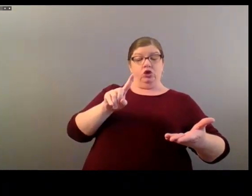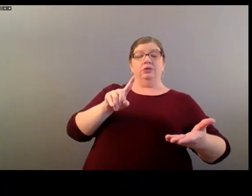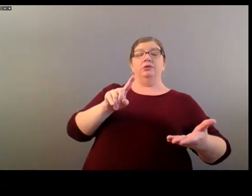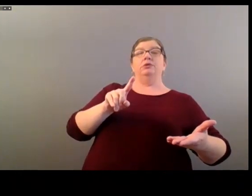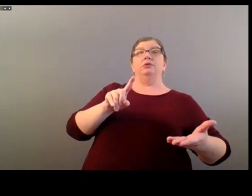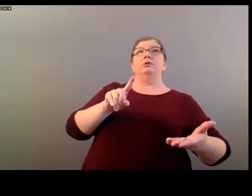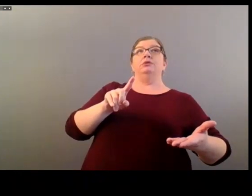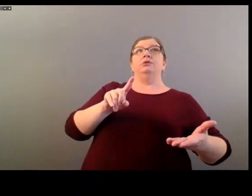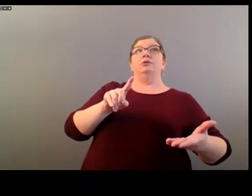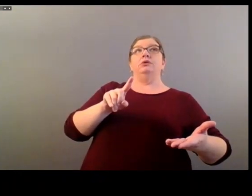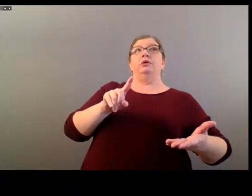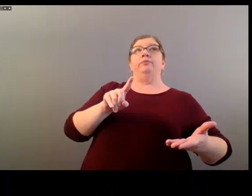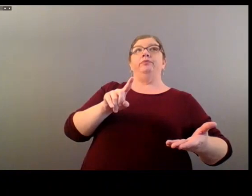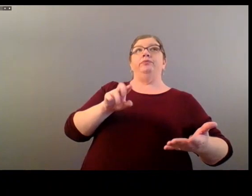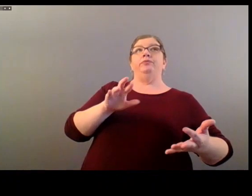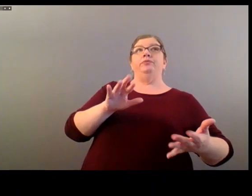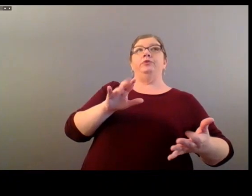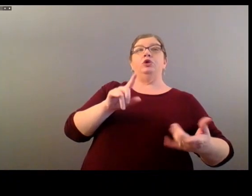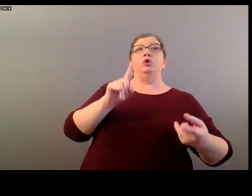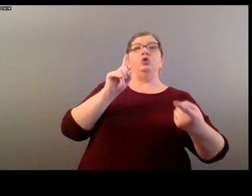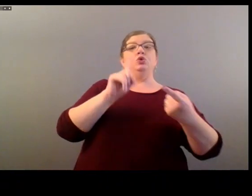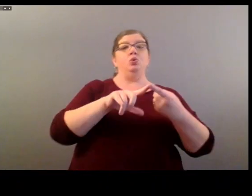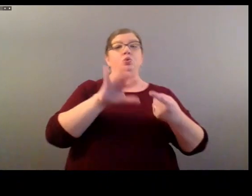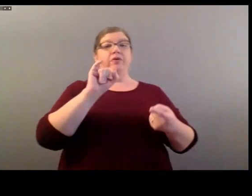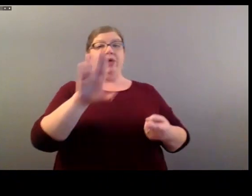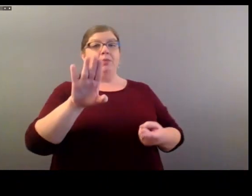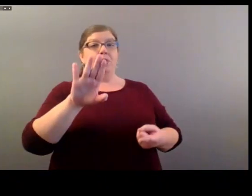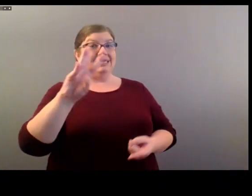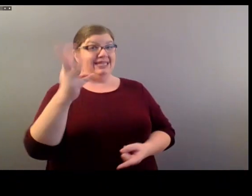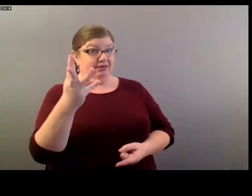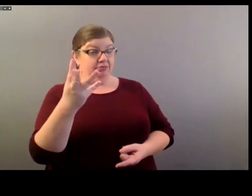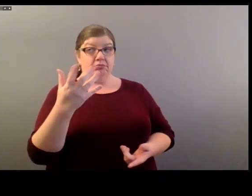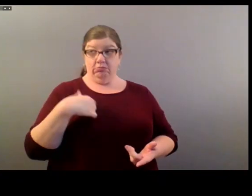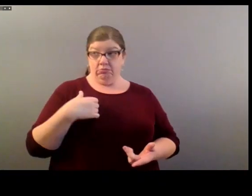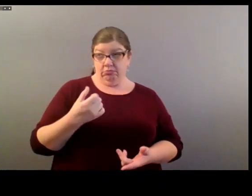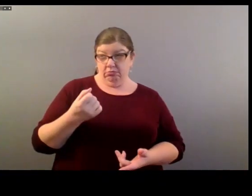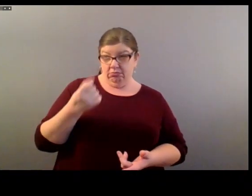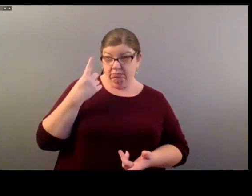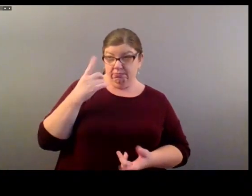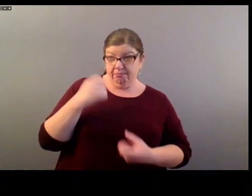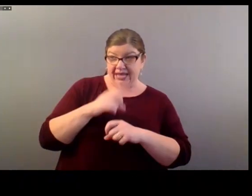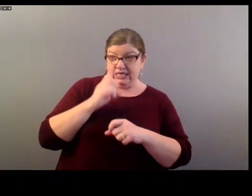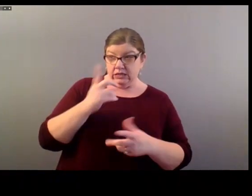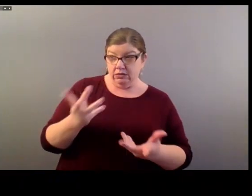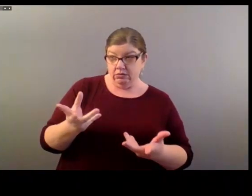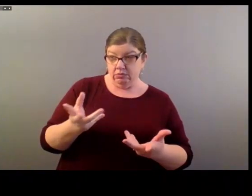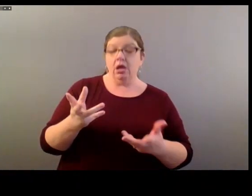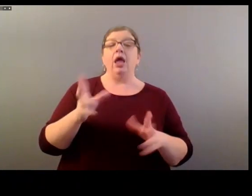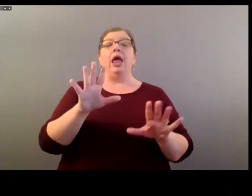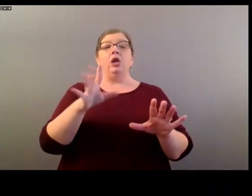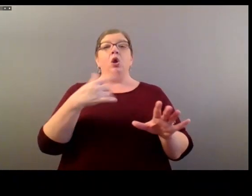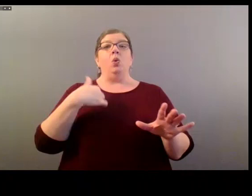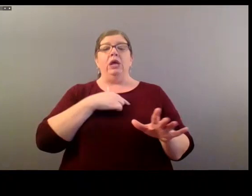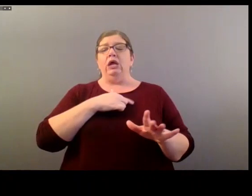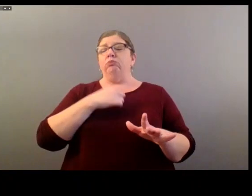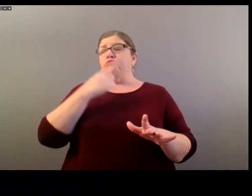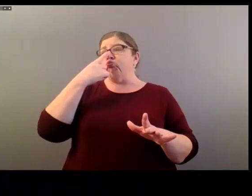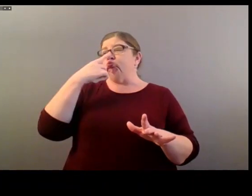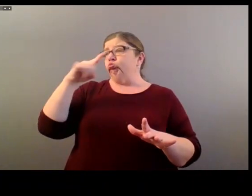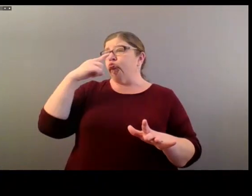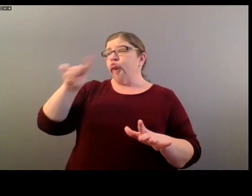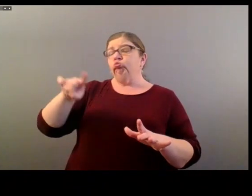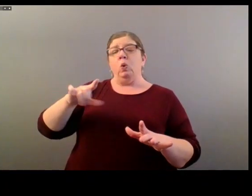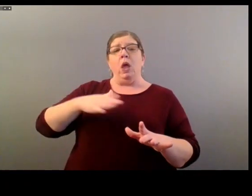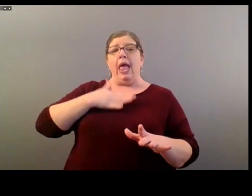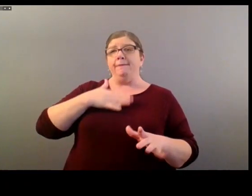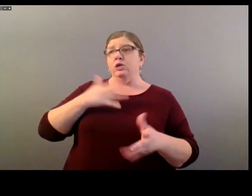February 6th. Does that make sense? And we are more than happy to